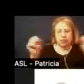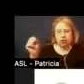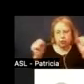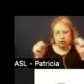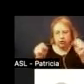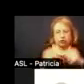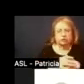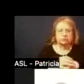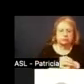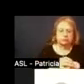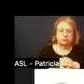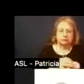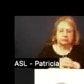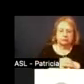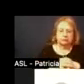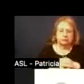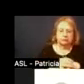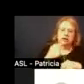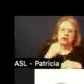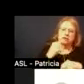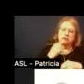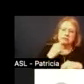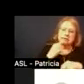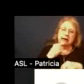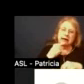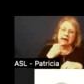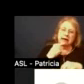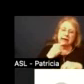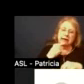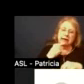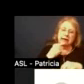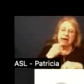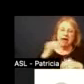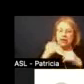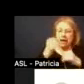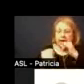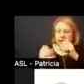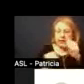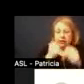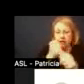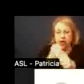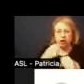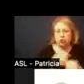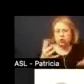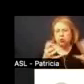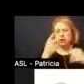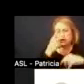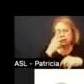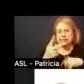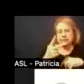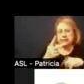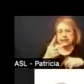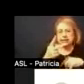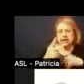and just to say the desired outcome it would be at the end of the year according to the lcap we would want to see students at